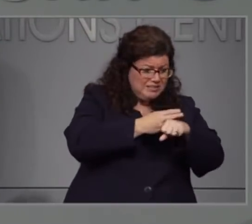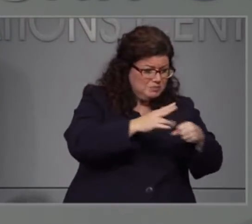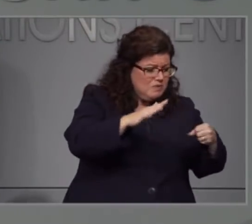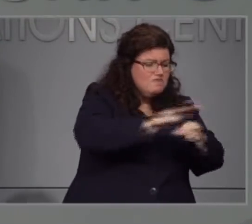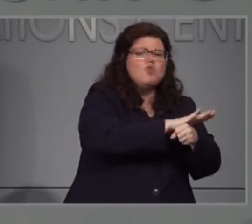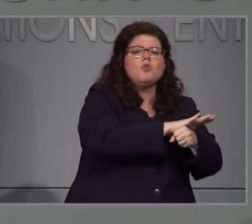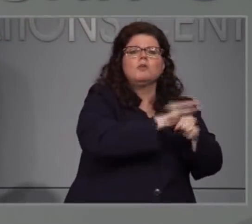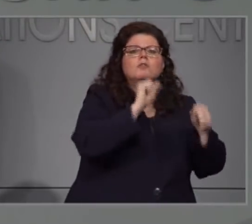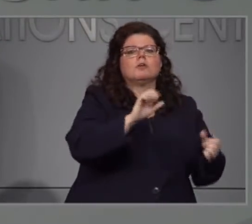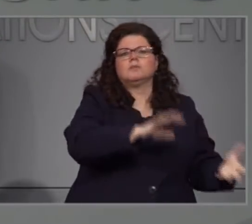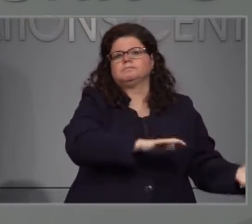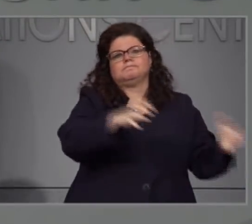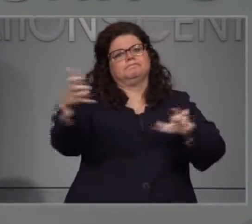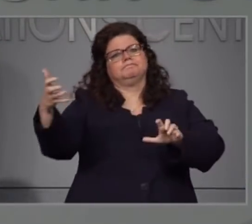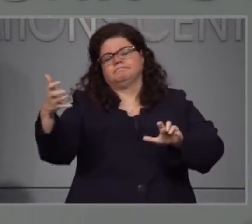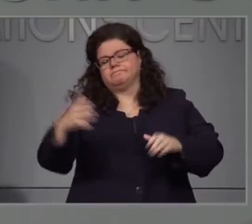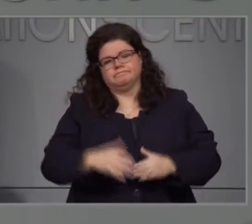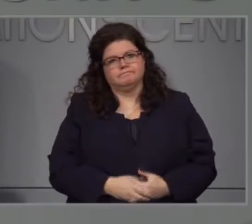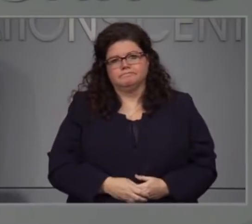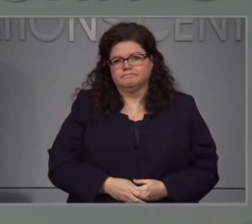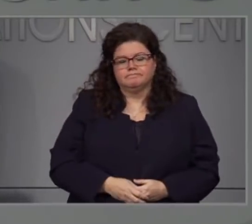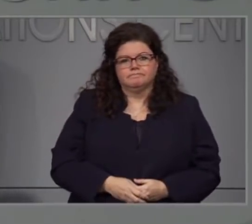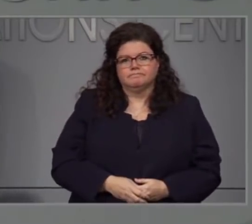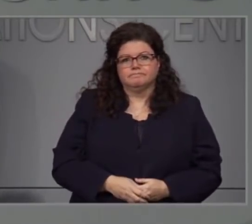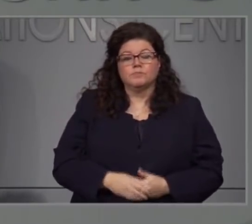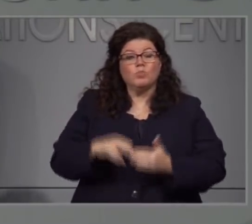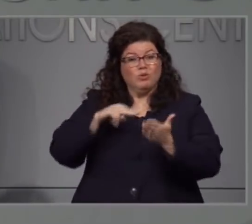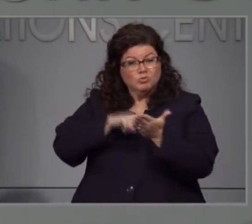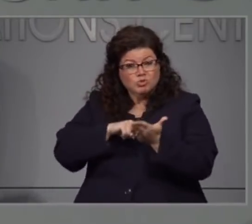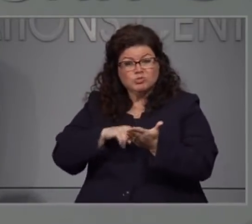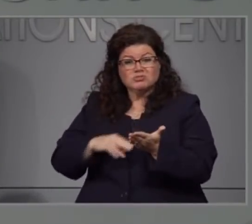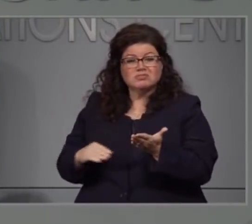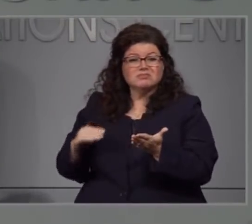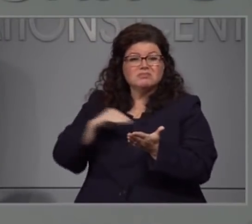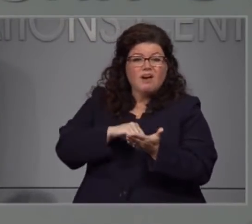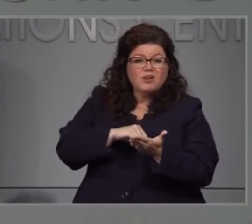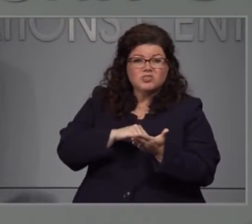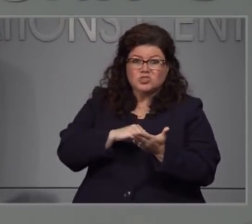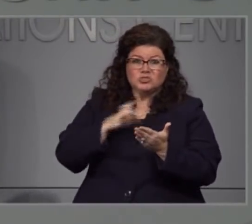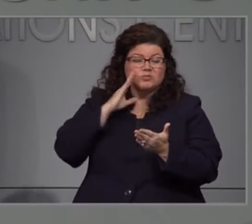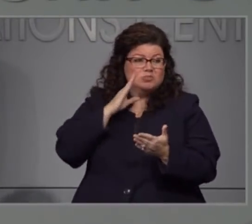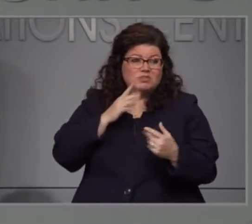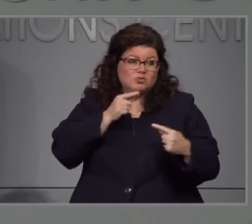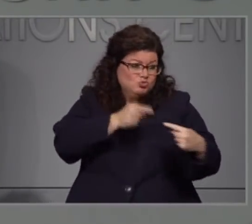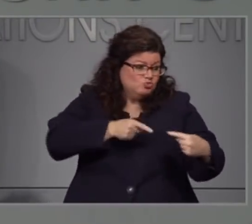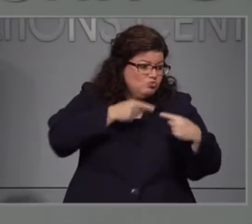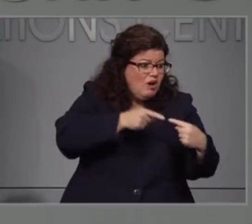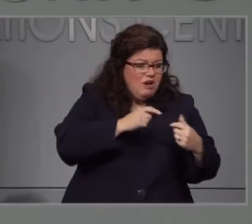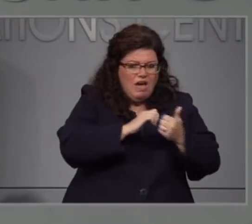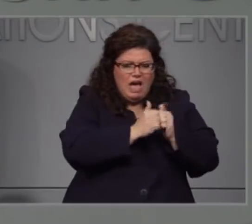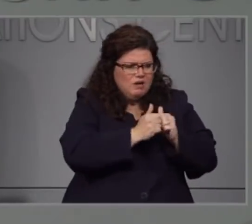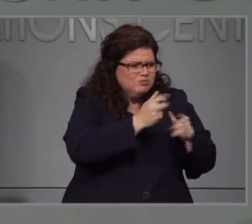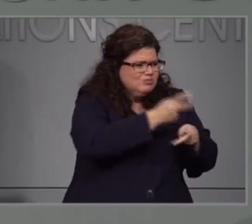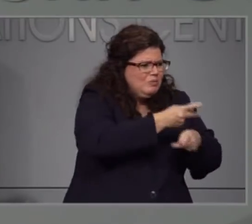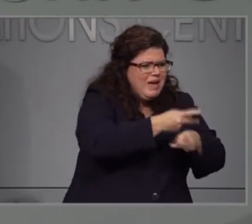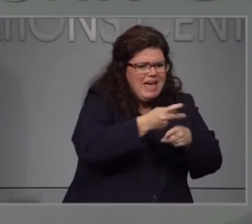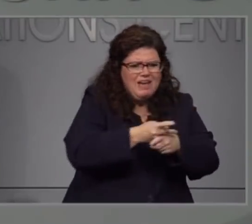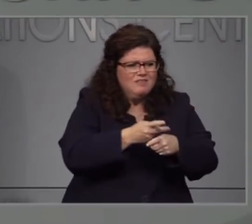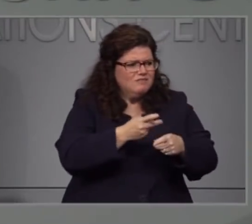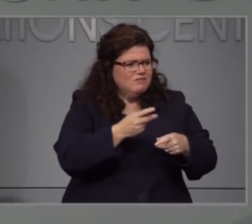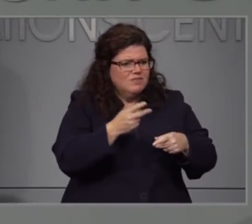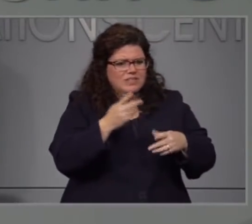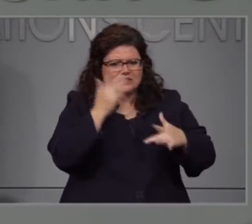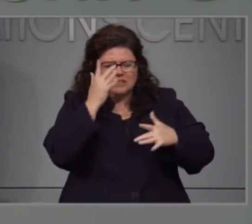cooperation, nurses and fellow healthcare providers will have a harder time caring for sick